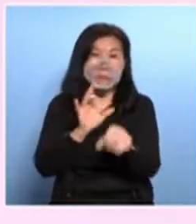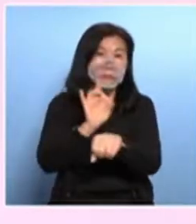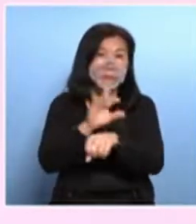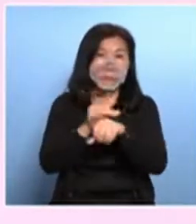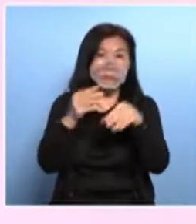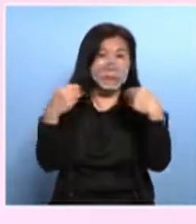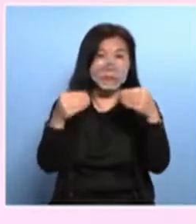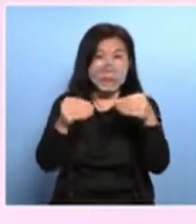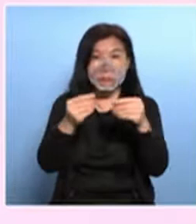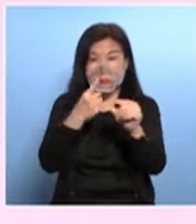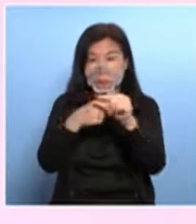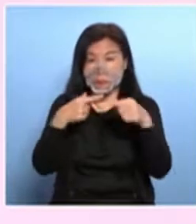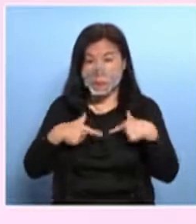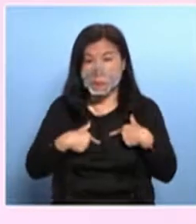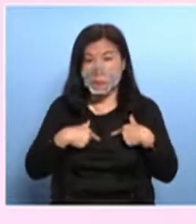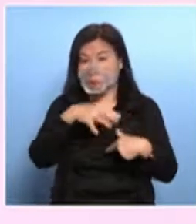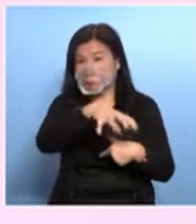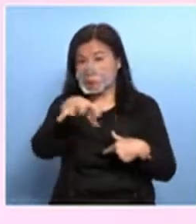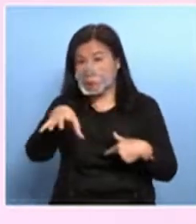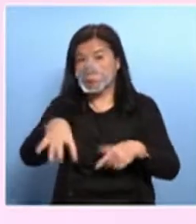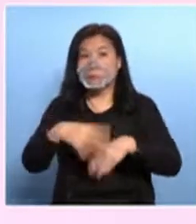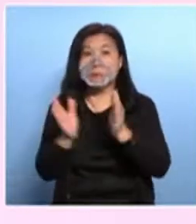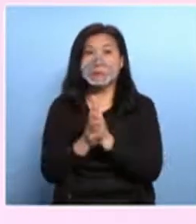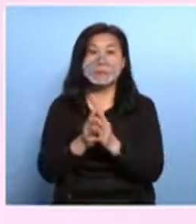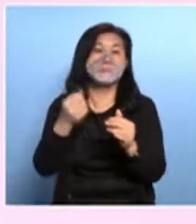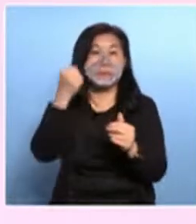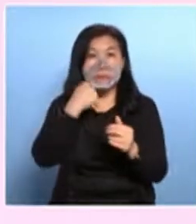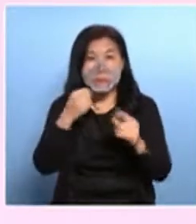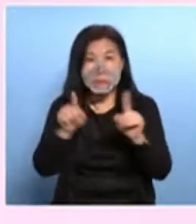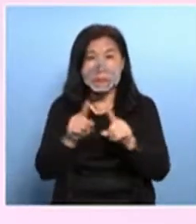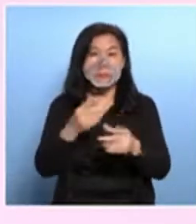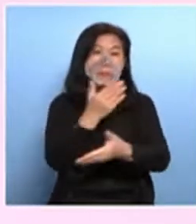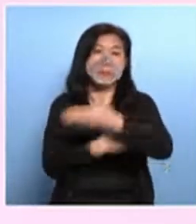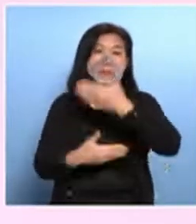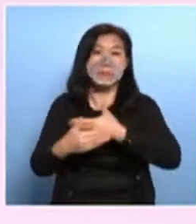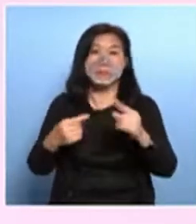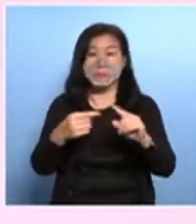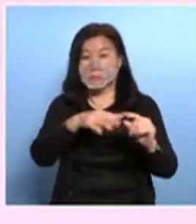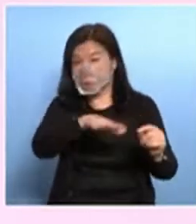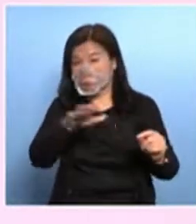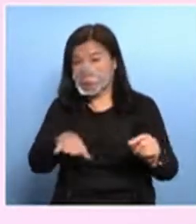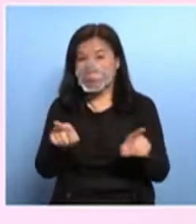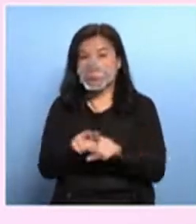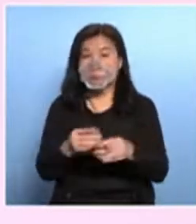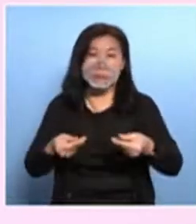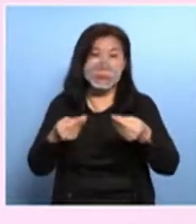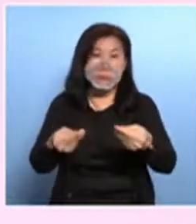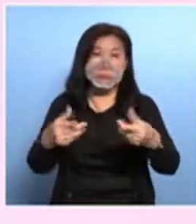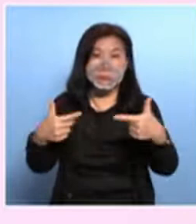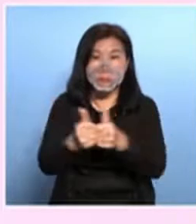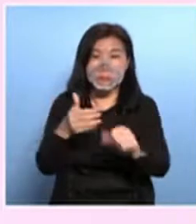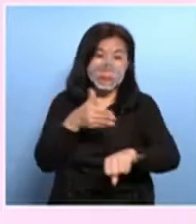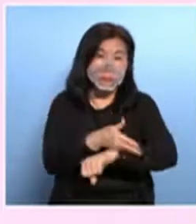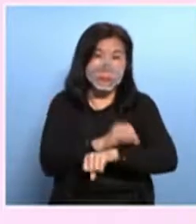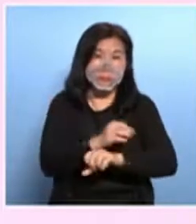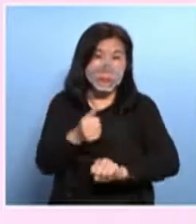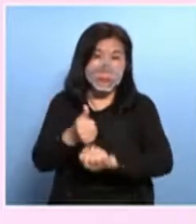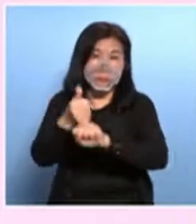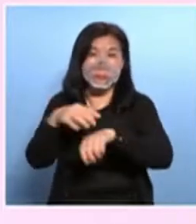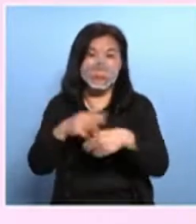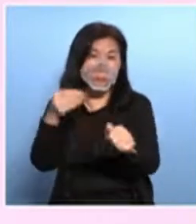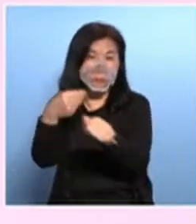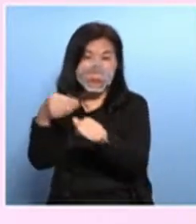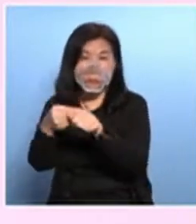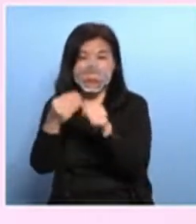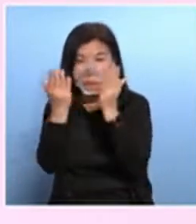center, and an early education and training center will also be set up in Area 54, Tuen Mun, to provide community support and training services for the